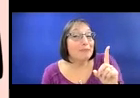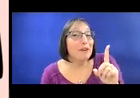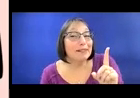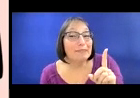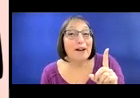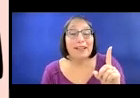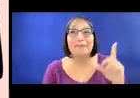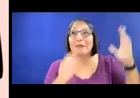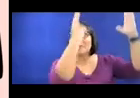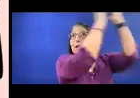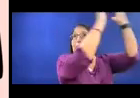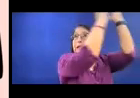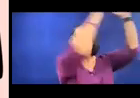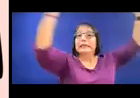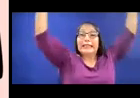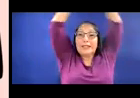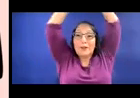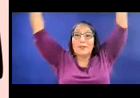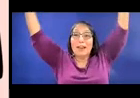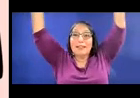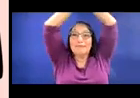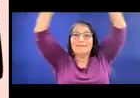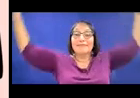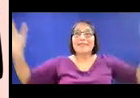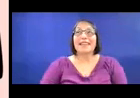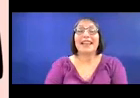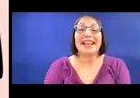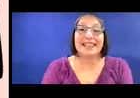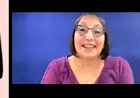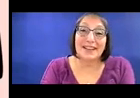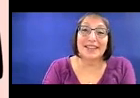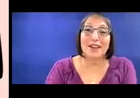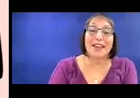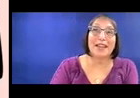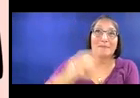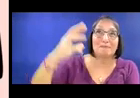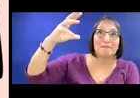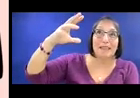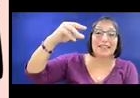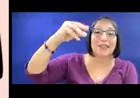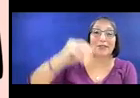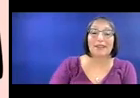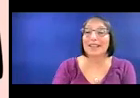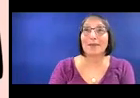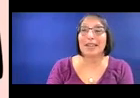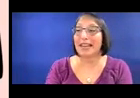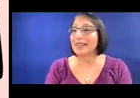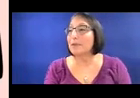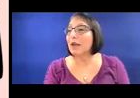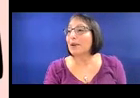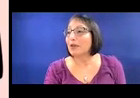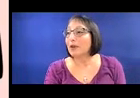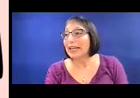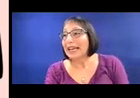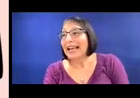clap on, clap off in my room. So, sorry. It's on a sensor, and sometimes they can't see me